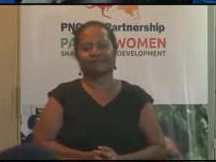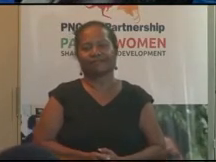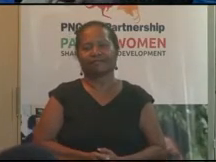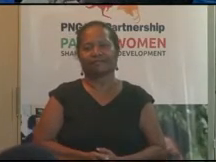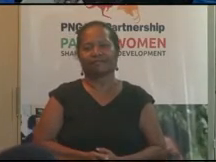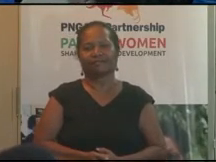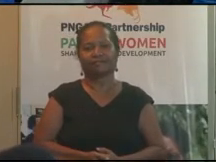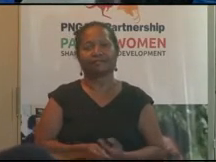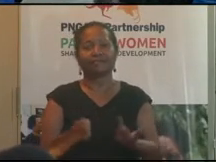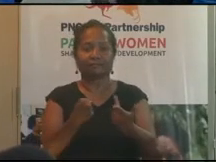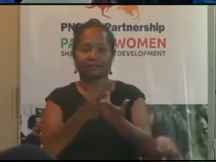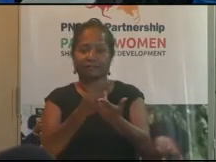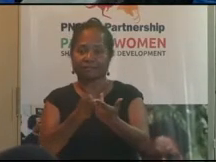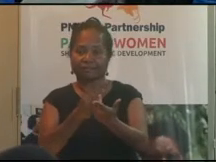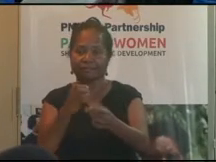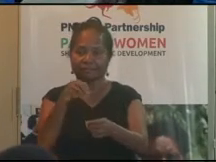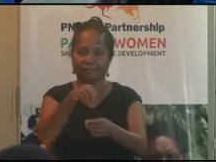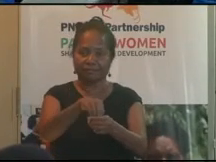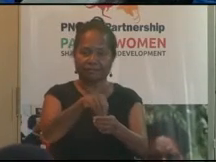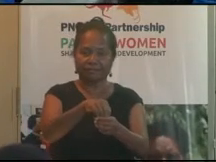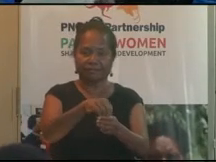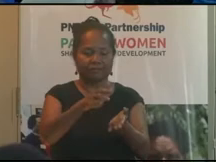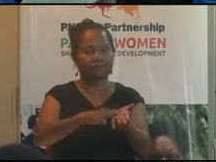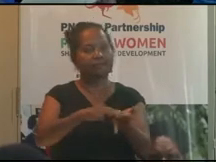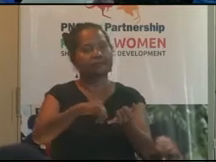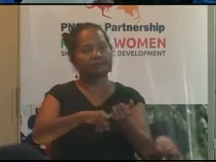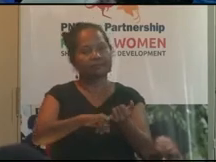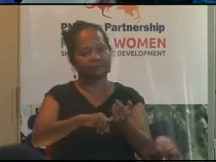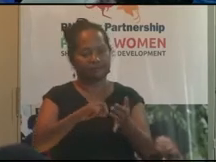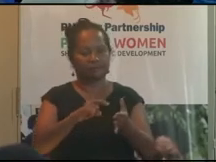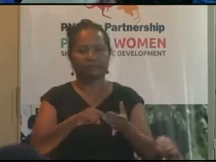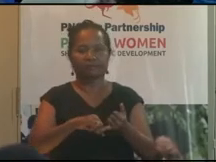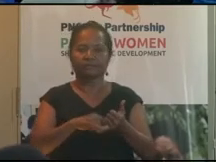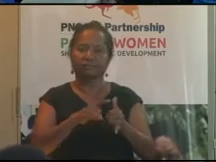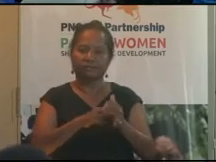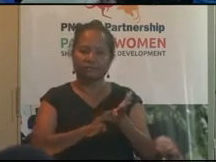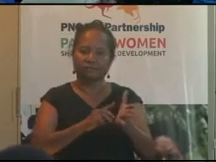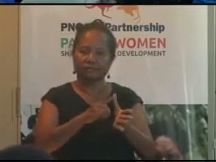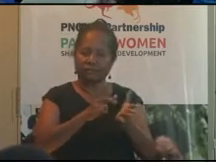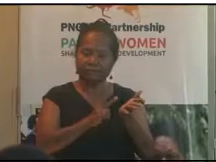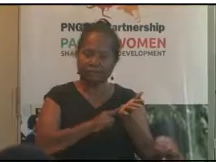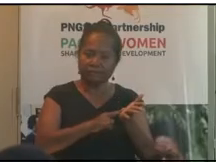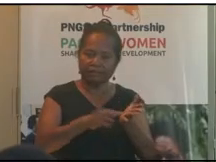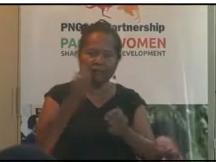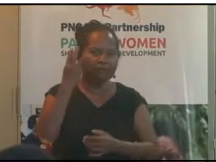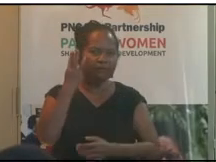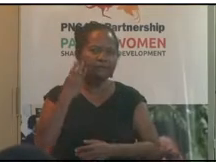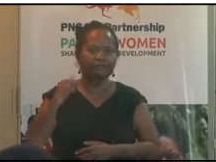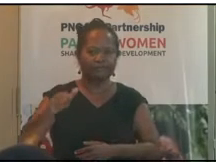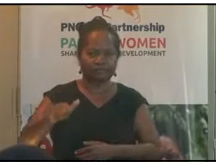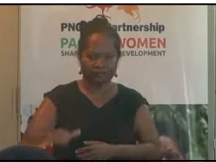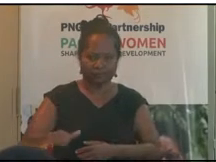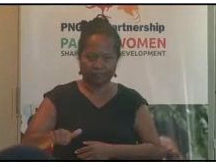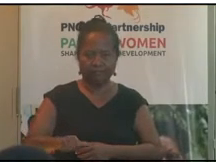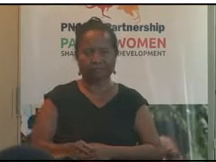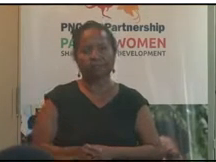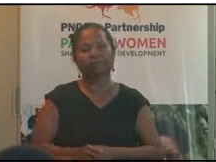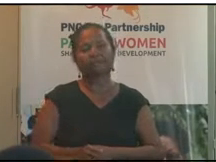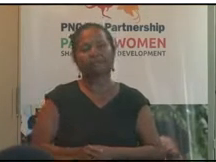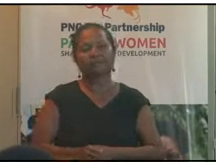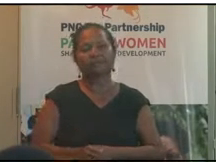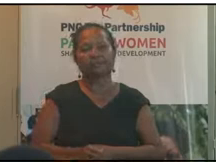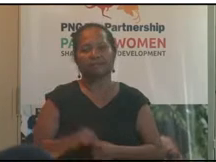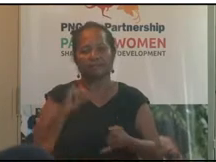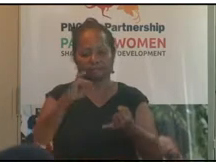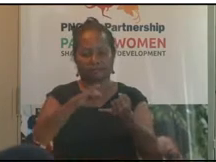Our other panelists include Ms. Samantha Tuti. She's a member of the Women's Rights Action Movement, WRAM Solomon